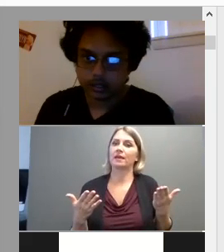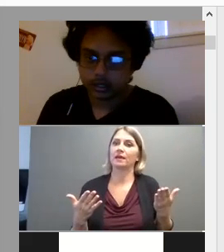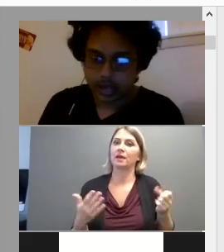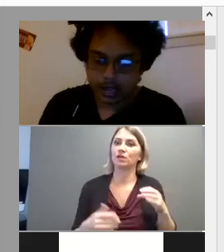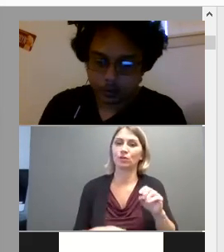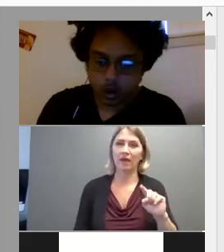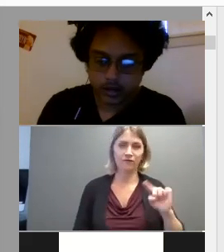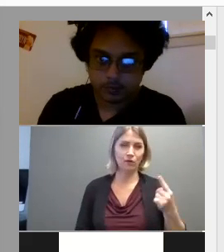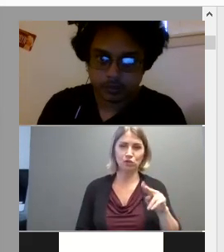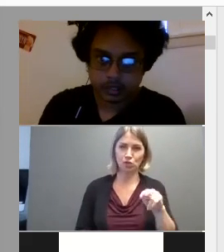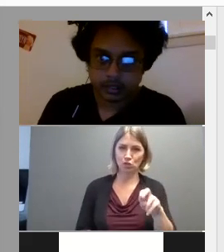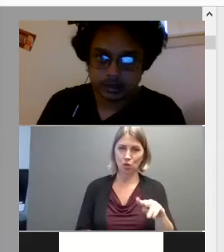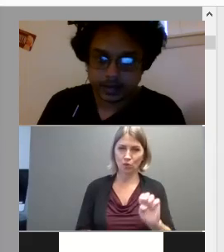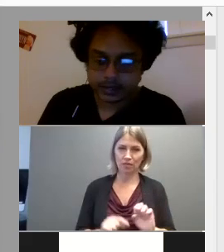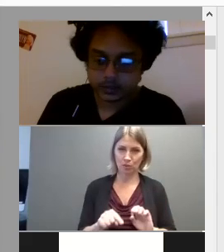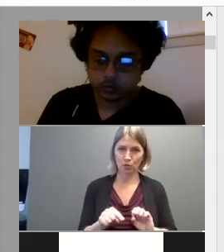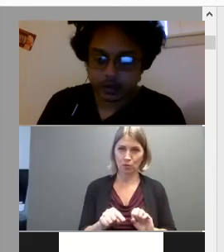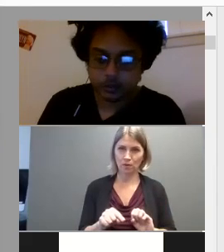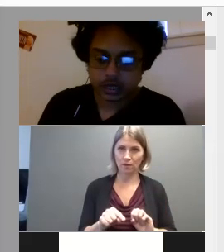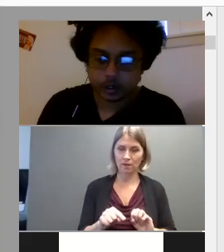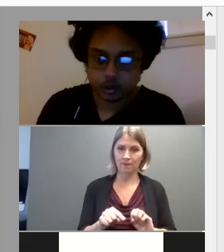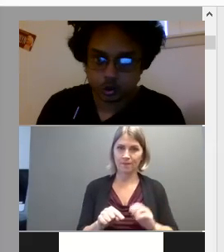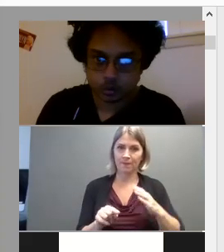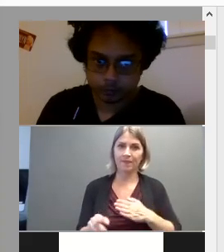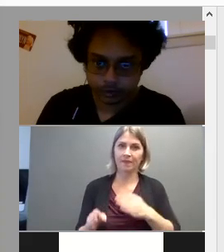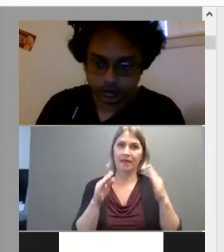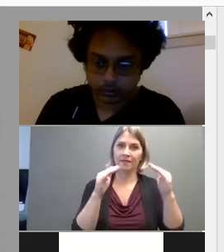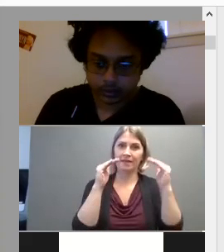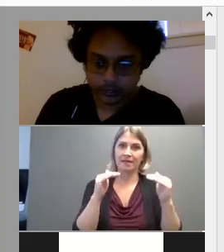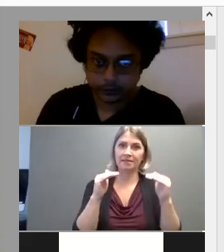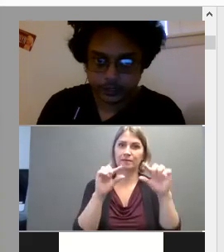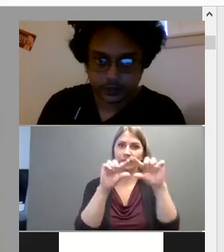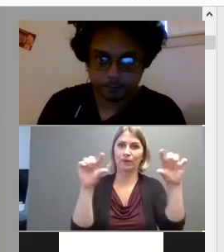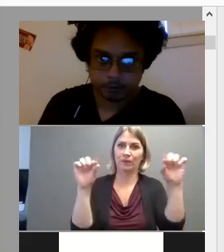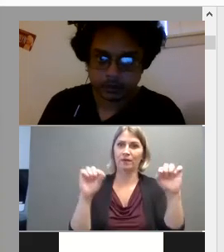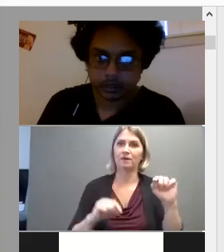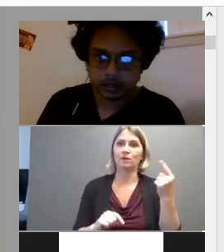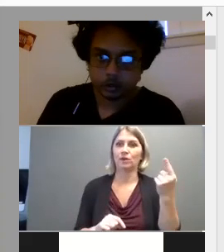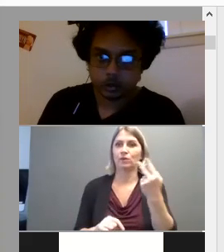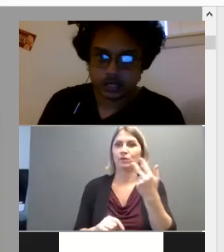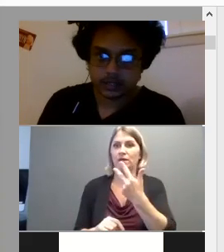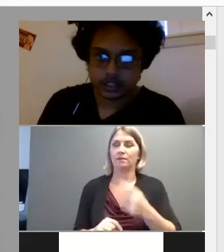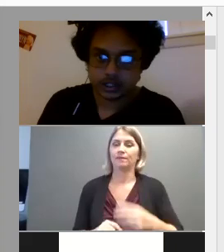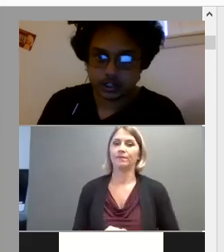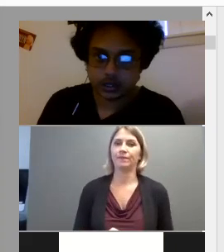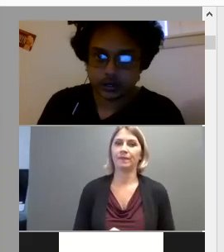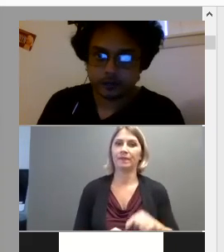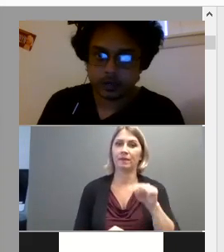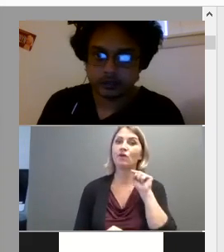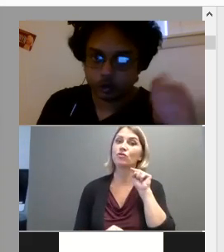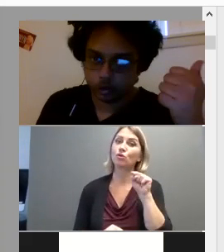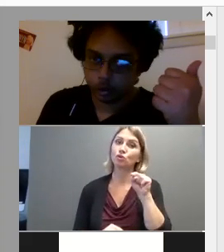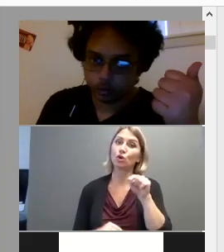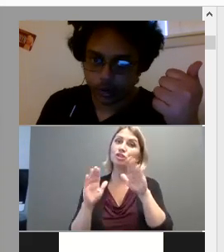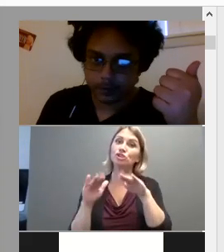node here. I have 1. The next values are 2 and 3. Those are the children